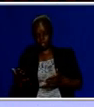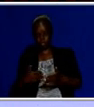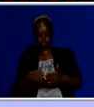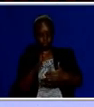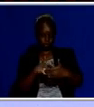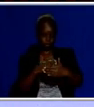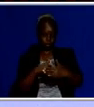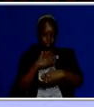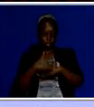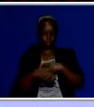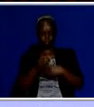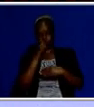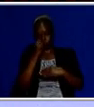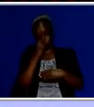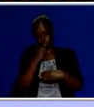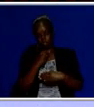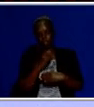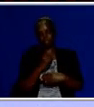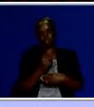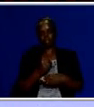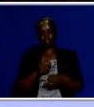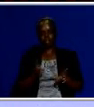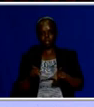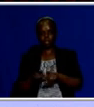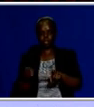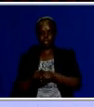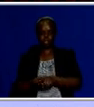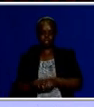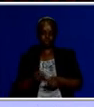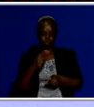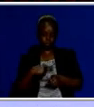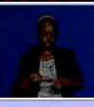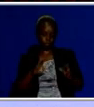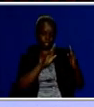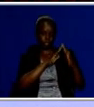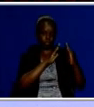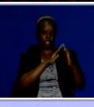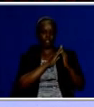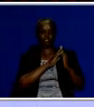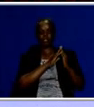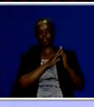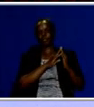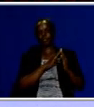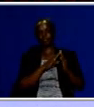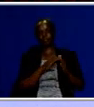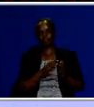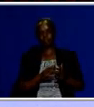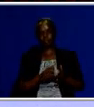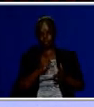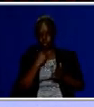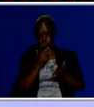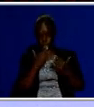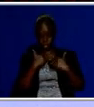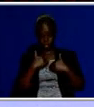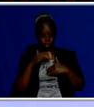before and after eating meals, and also after visiting the latrine or the toilet. So we have